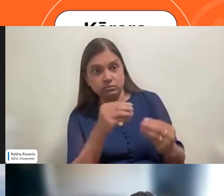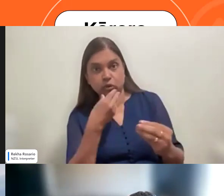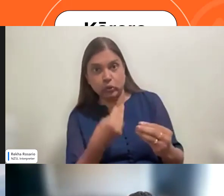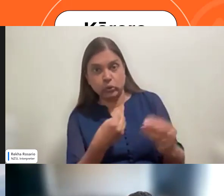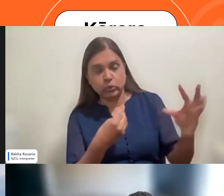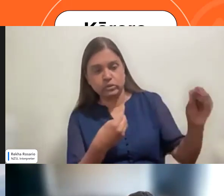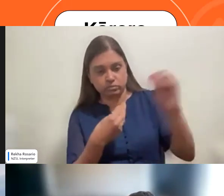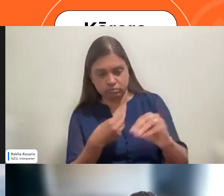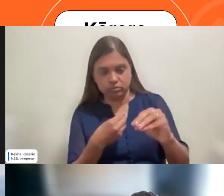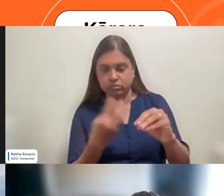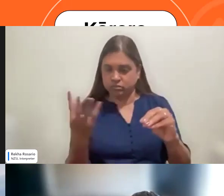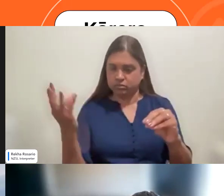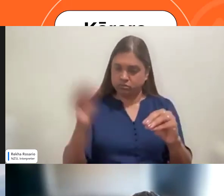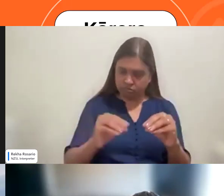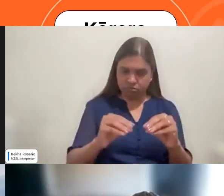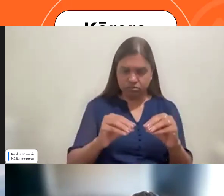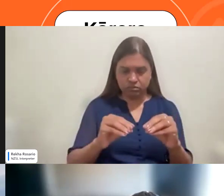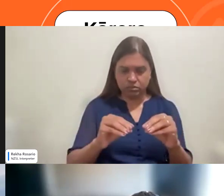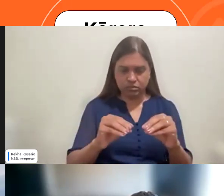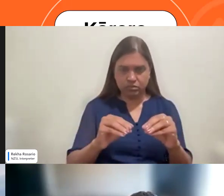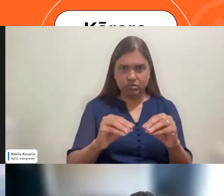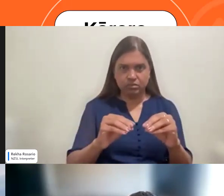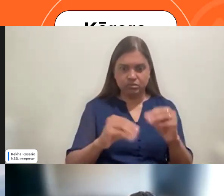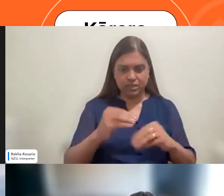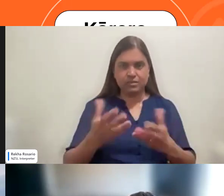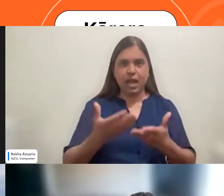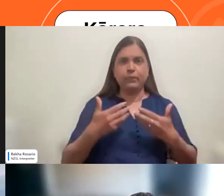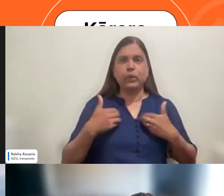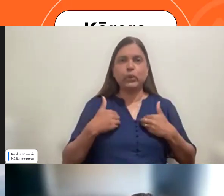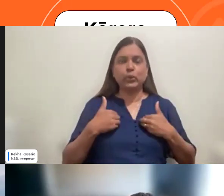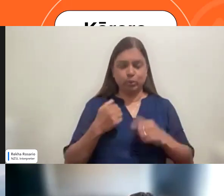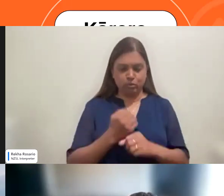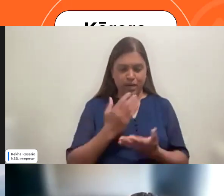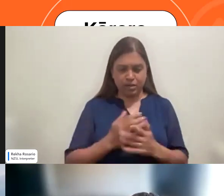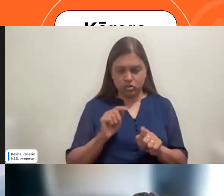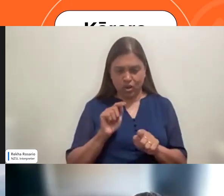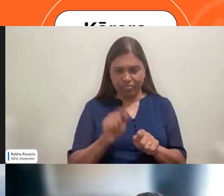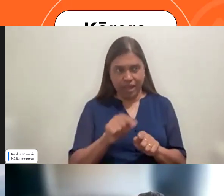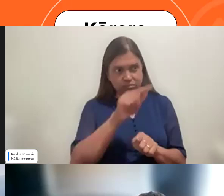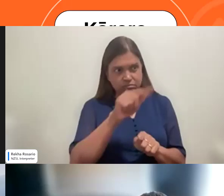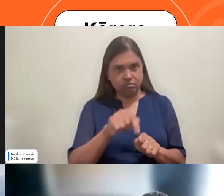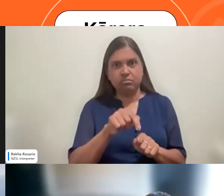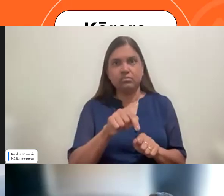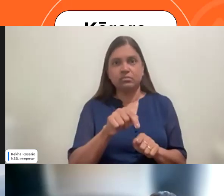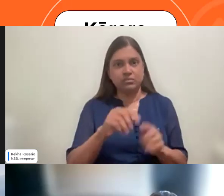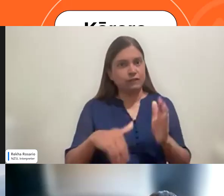it's also up to you to make sure that the full journey is